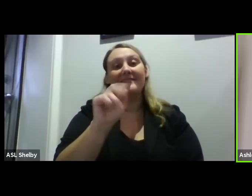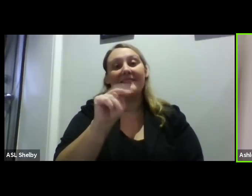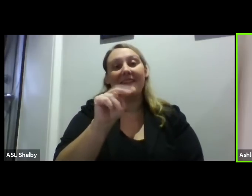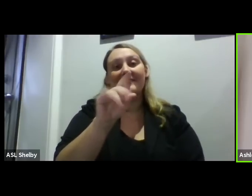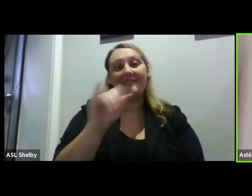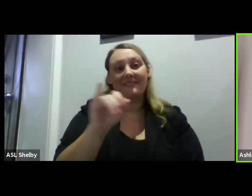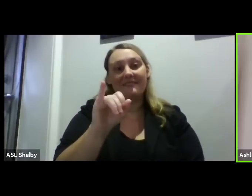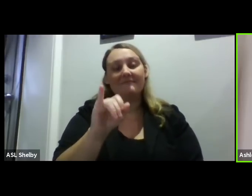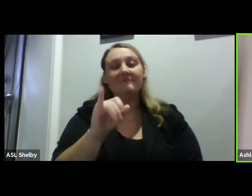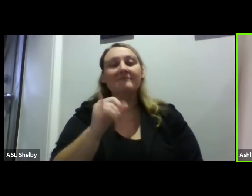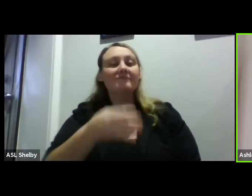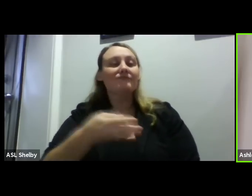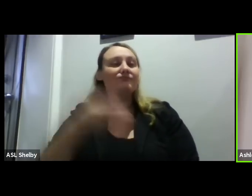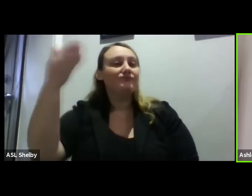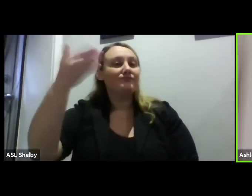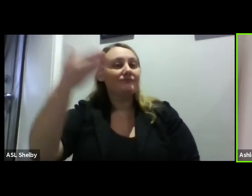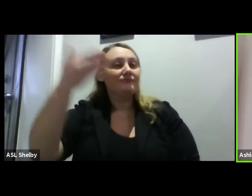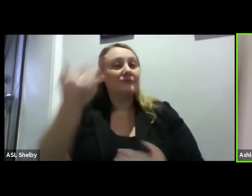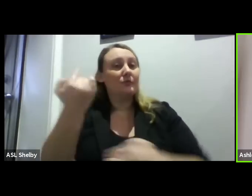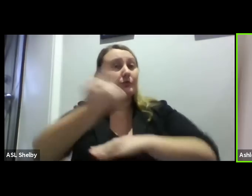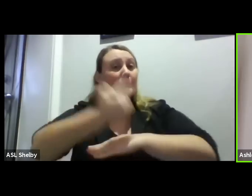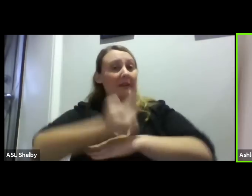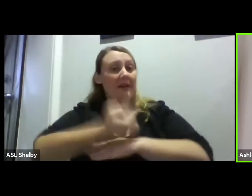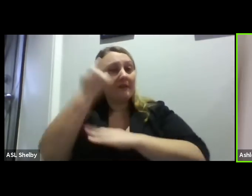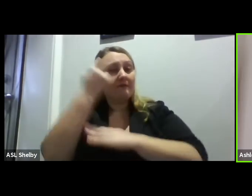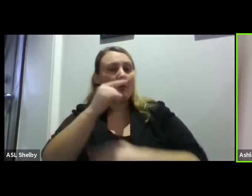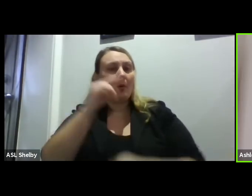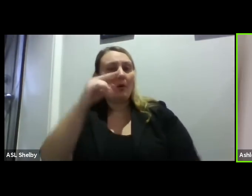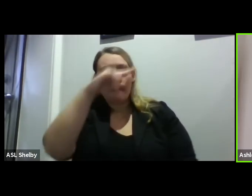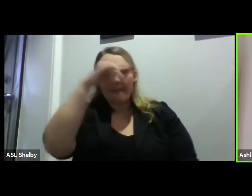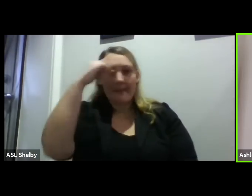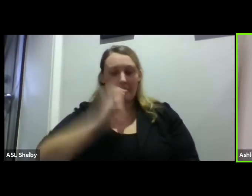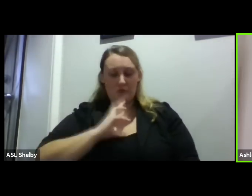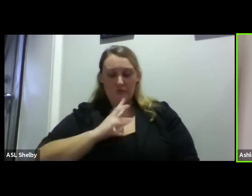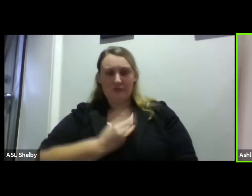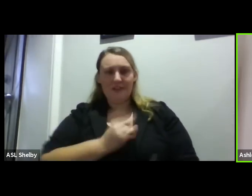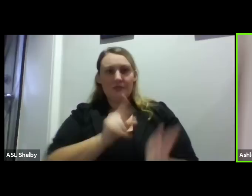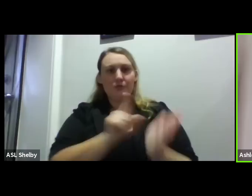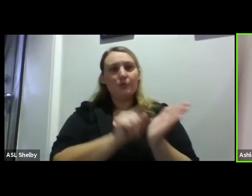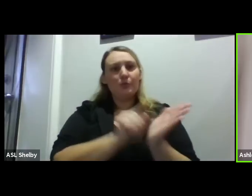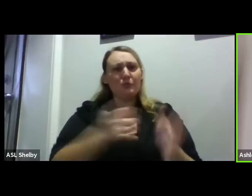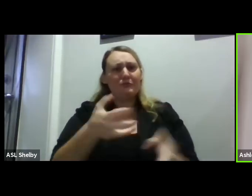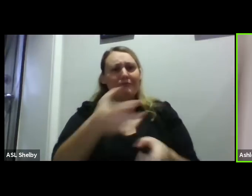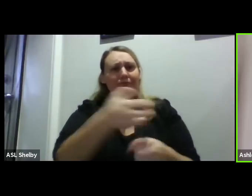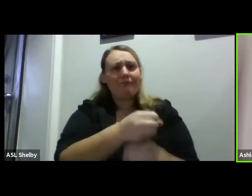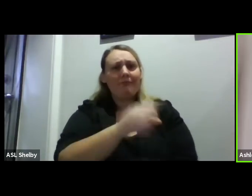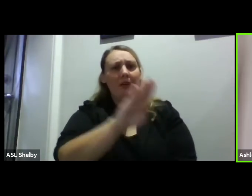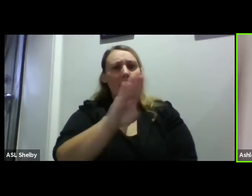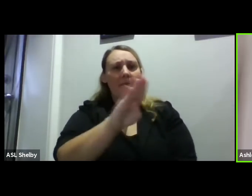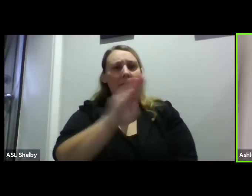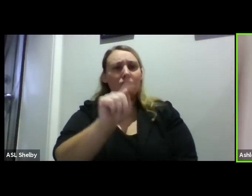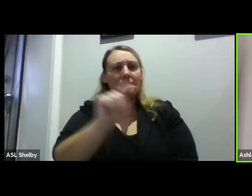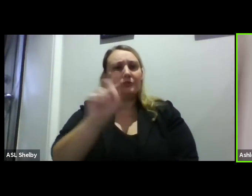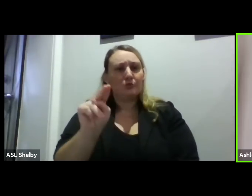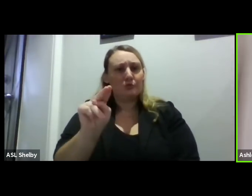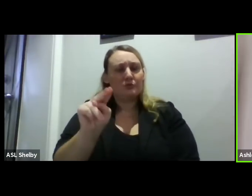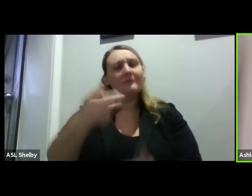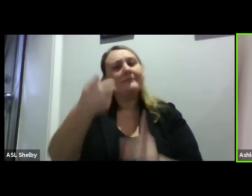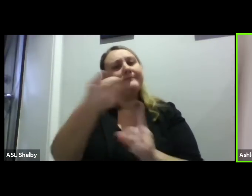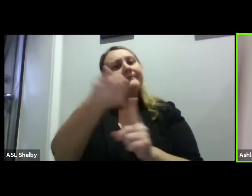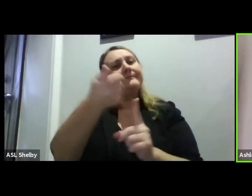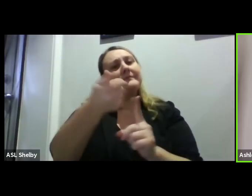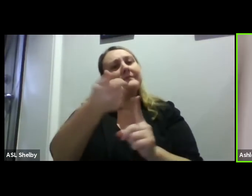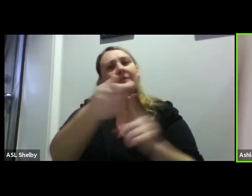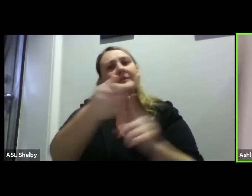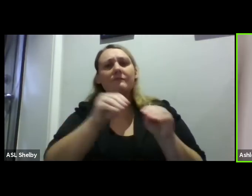founded organization made up of Black trans sex workers, striving to reclaim and own their narrative. Their